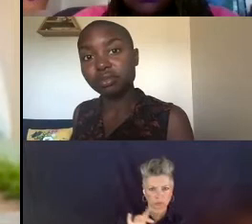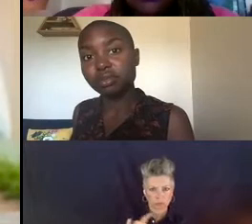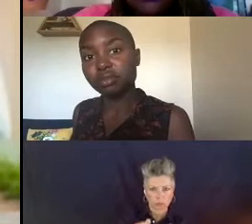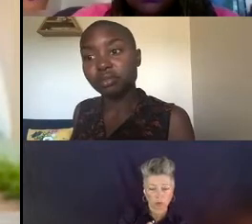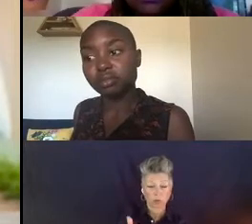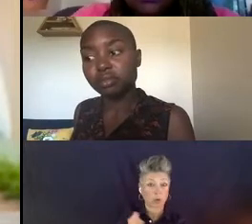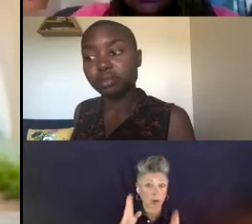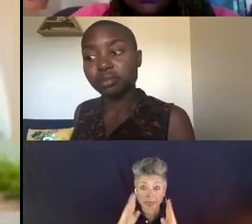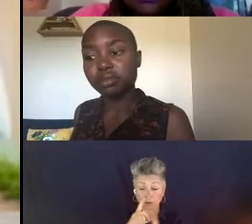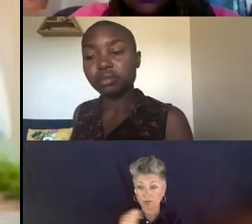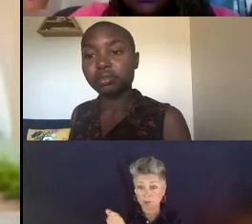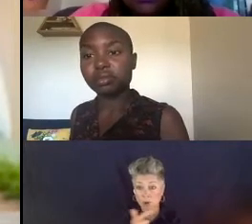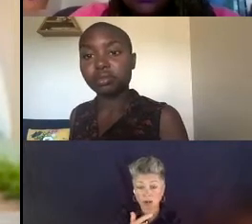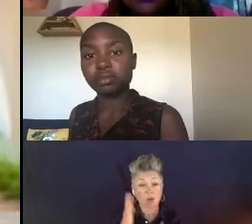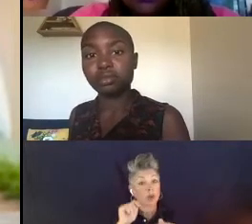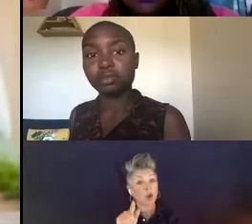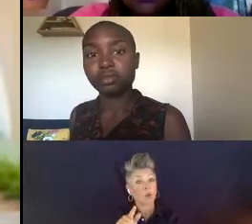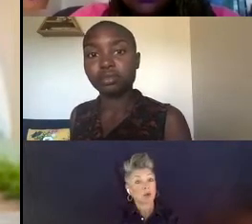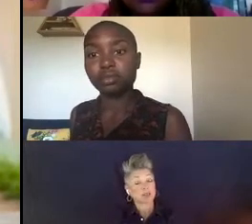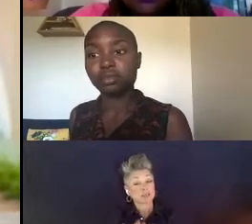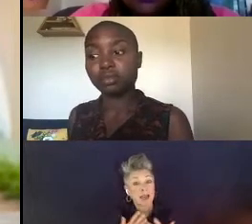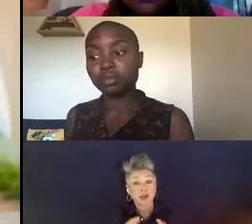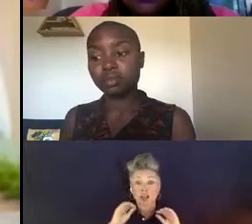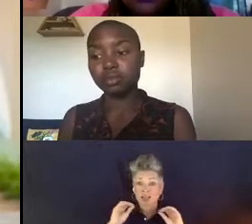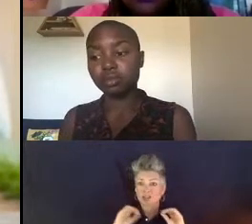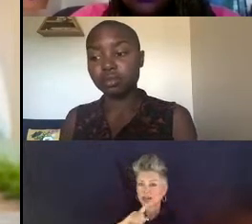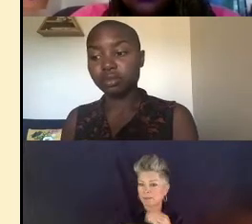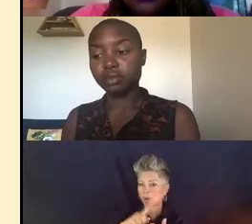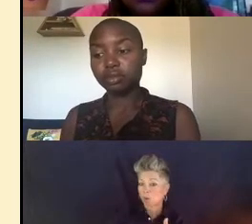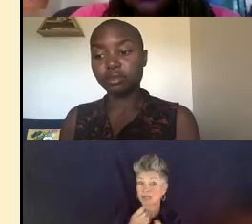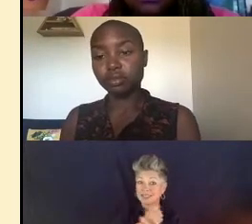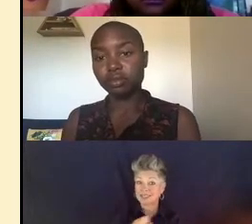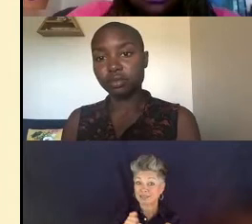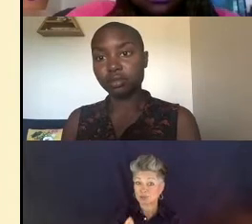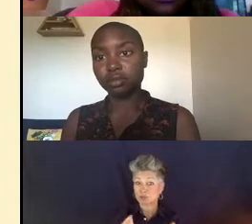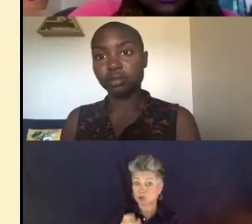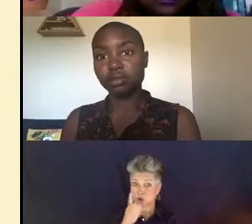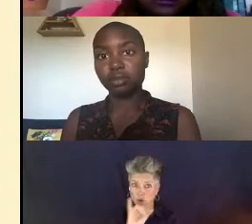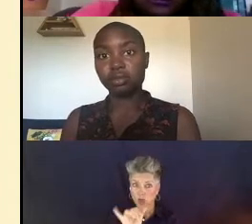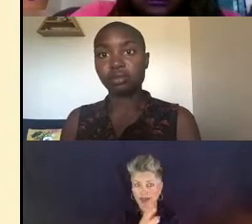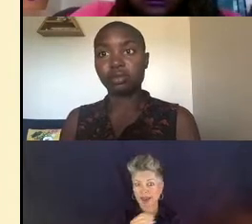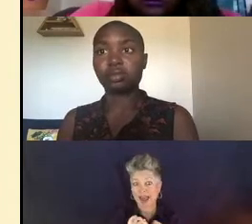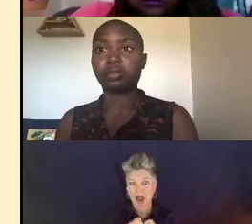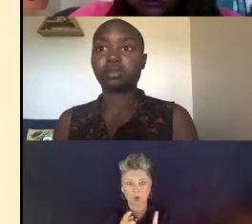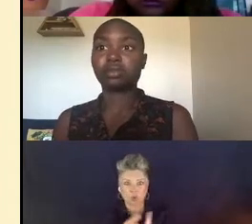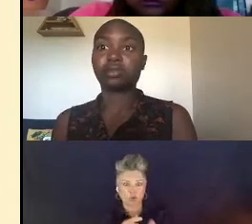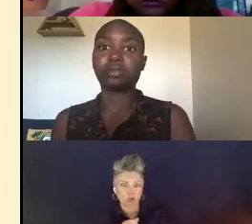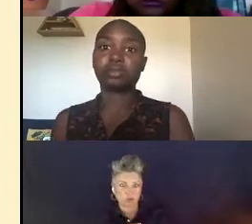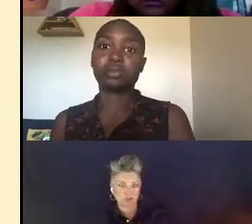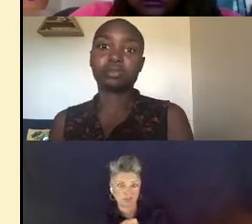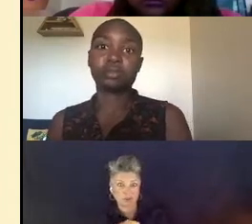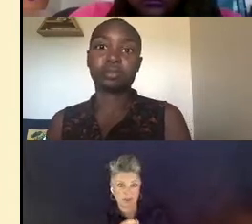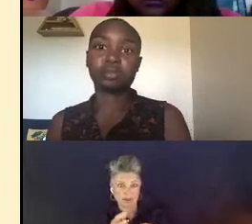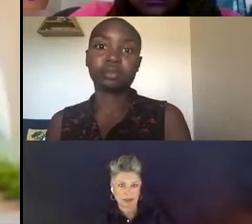session inspires and educates each attendee on what safe streets can really look like and how to make them happen. When we all act together,